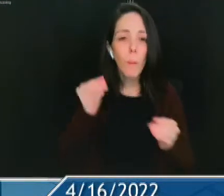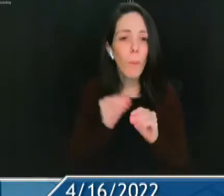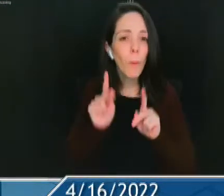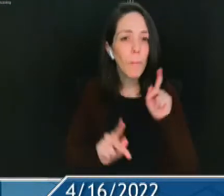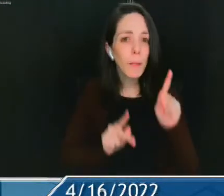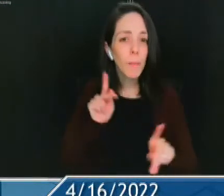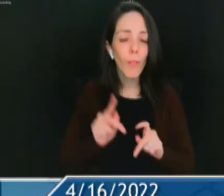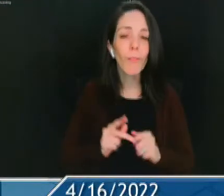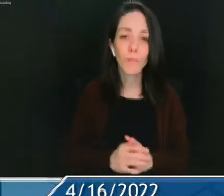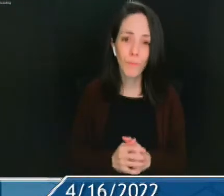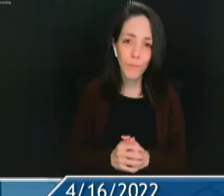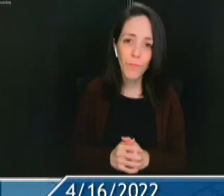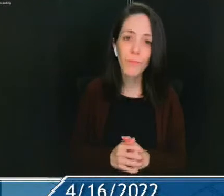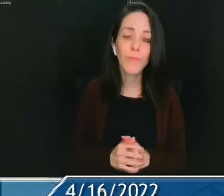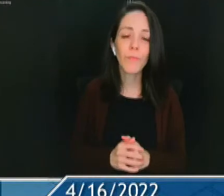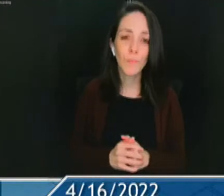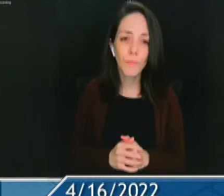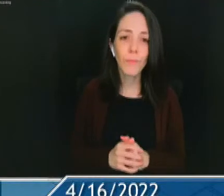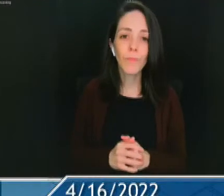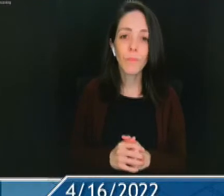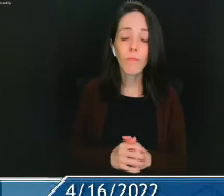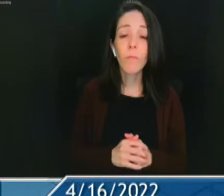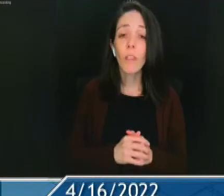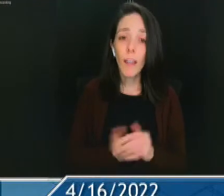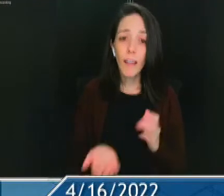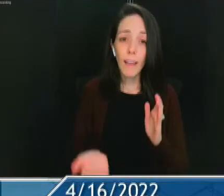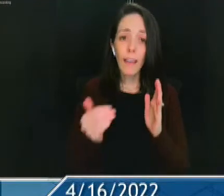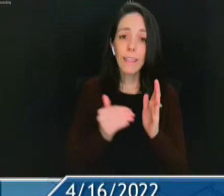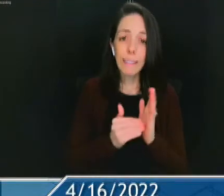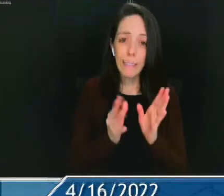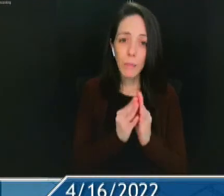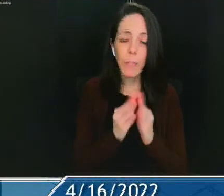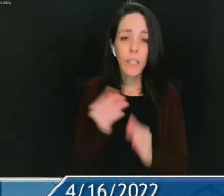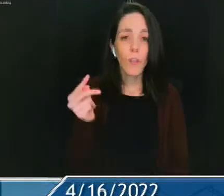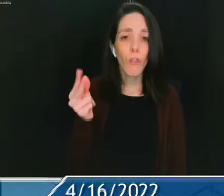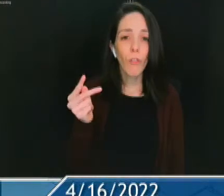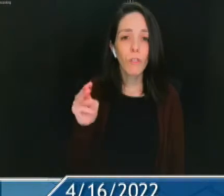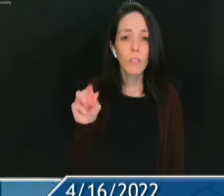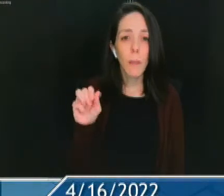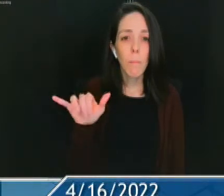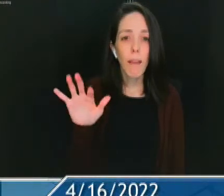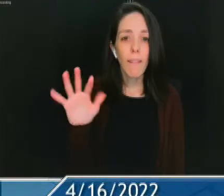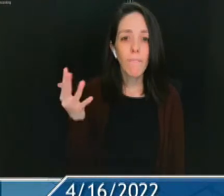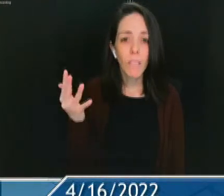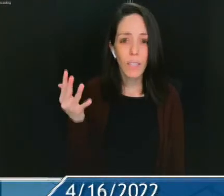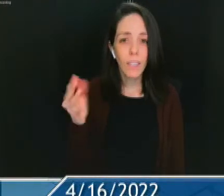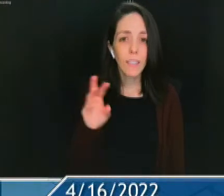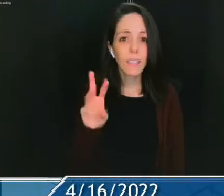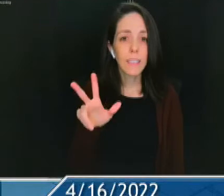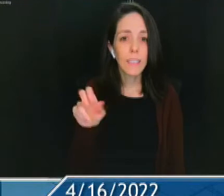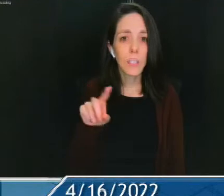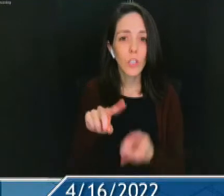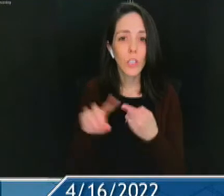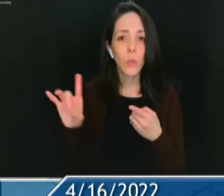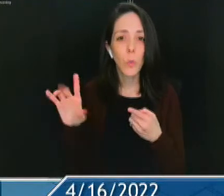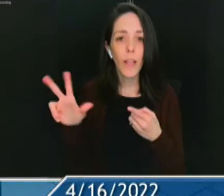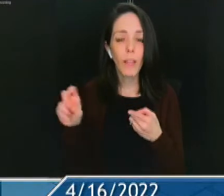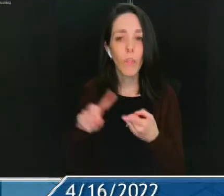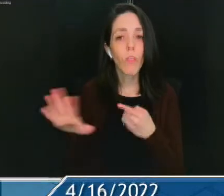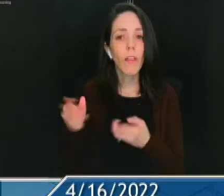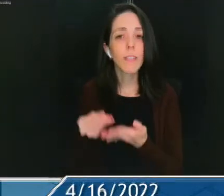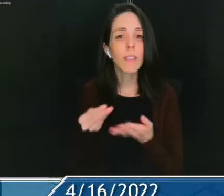then there will be an additional session on Thursday, May 5th from 6:30 to 8:30, and that's the mayor's proposed budget hearing. And